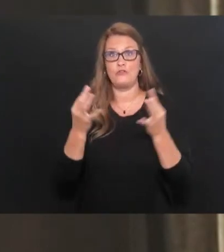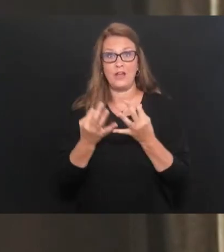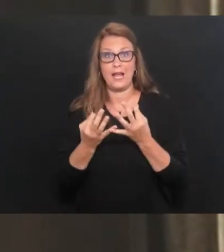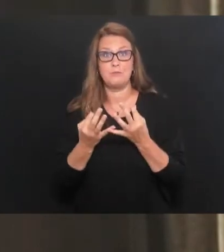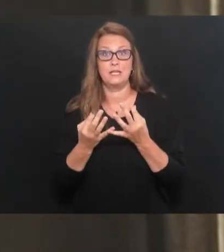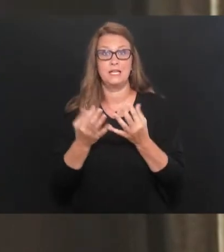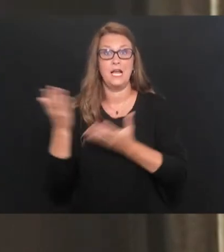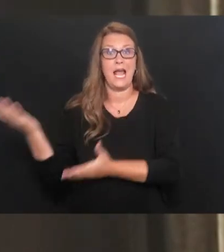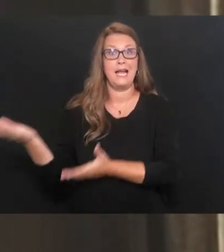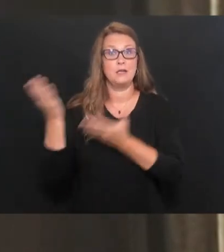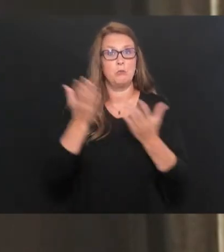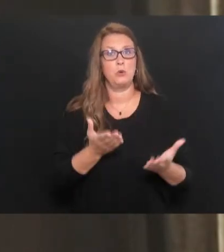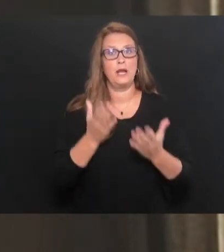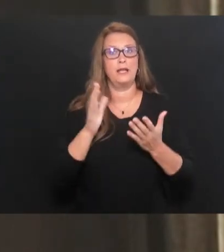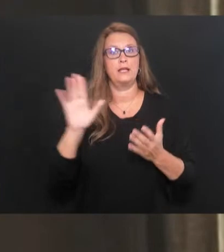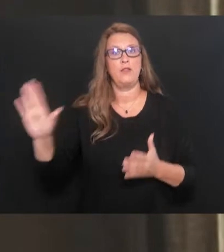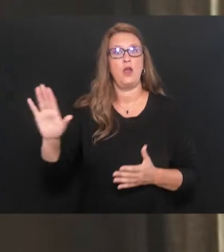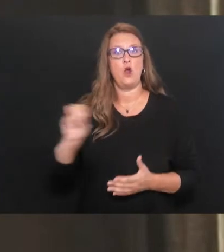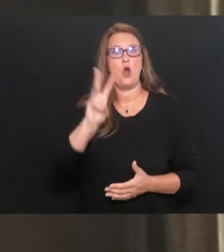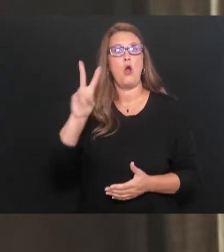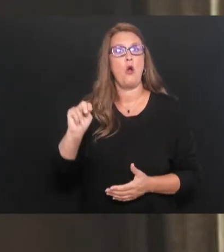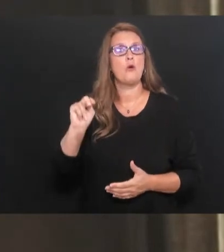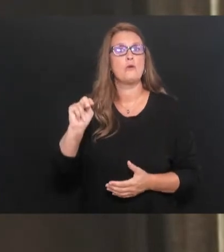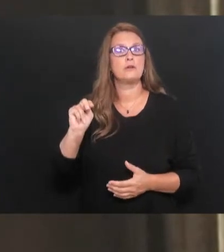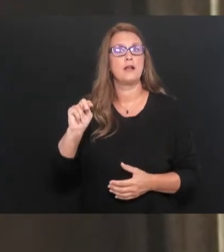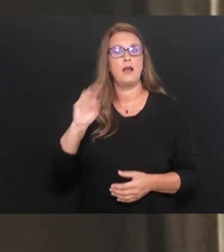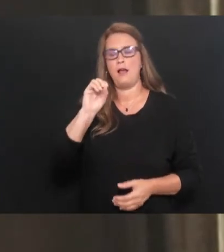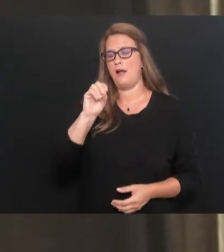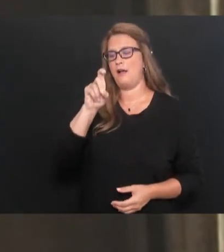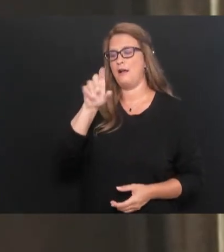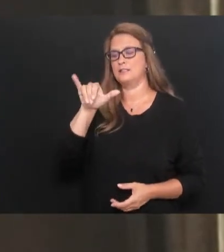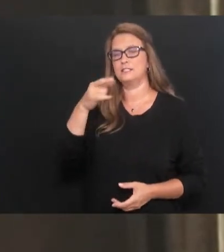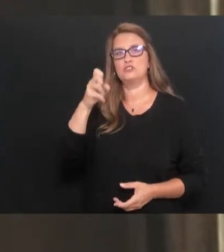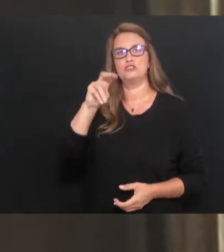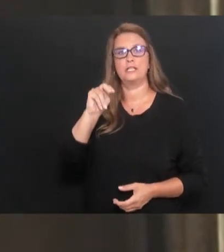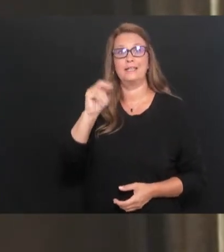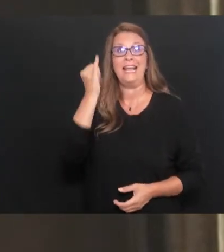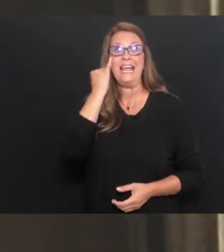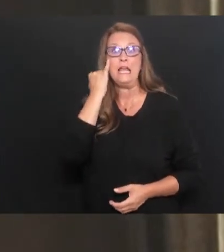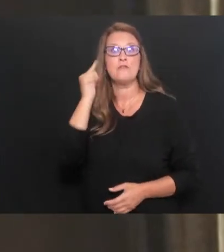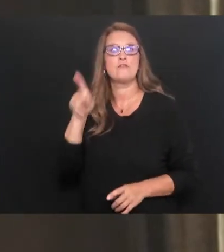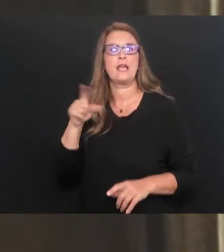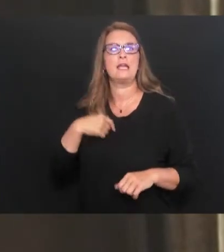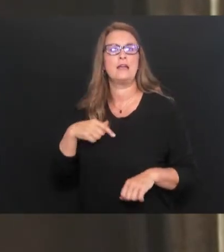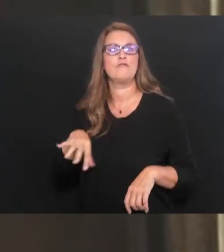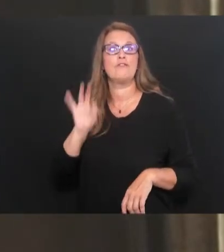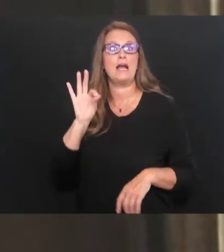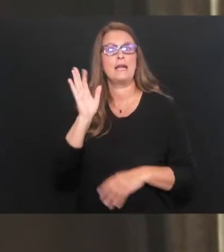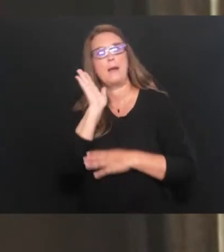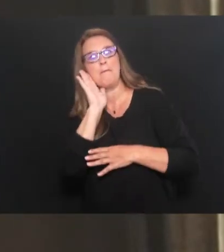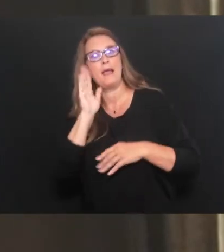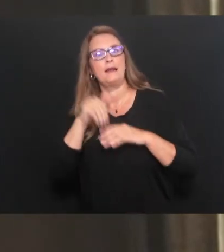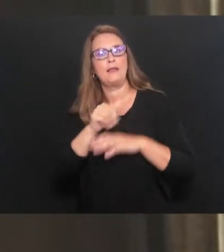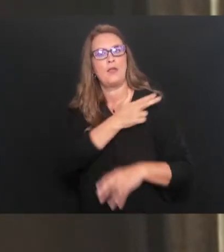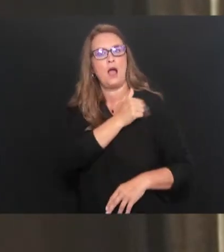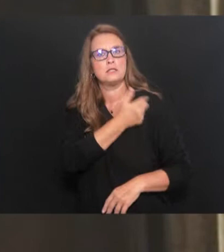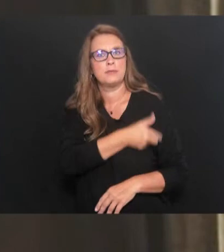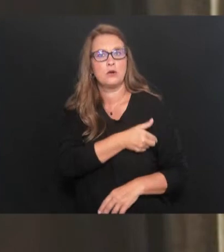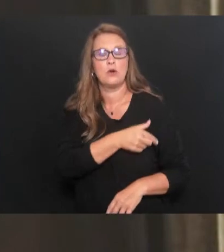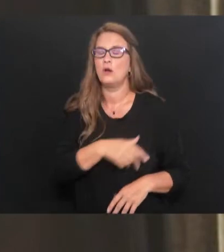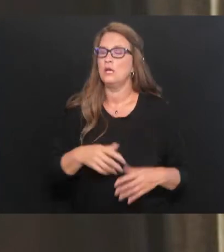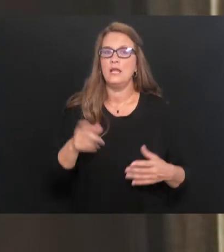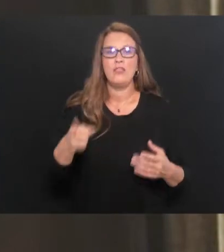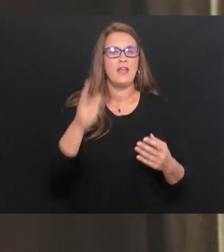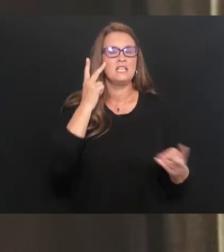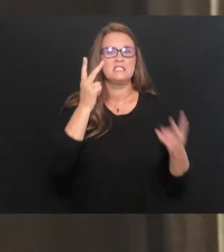own oxygen for their family member who is lucky enough to find a bed, and deaths went up extraordinarily. They saw